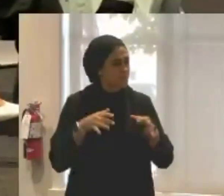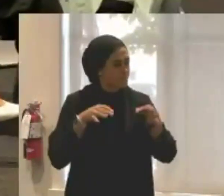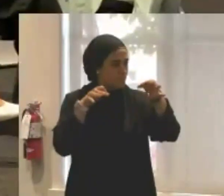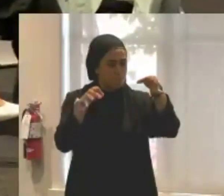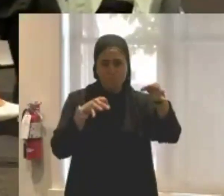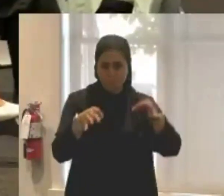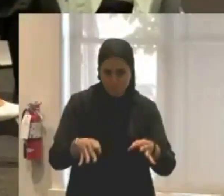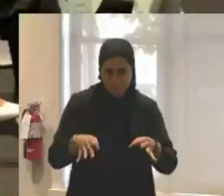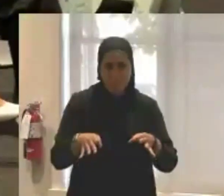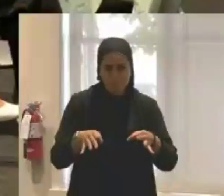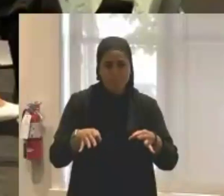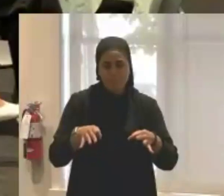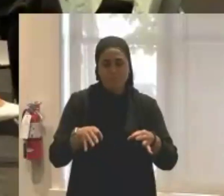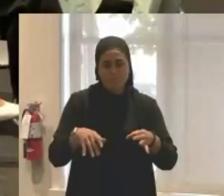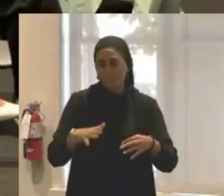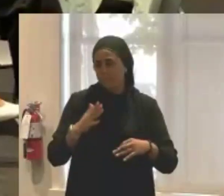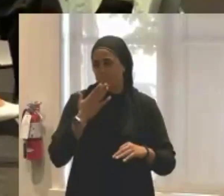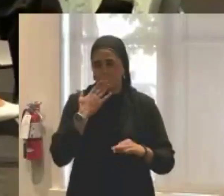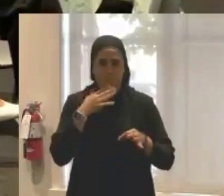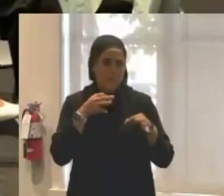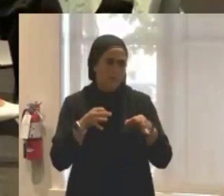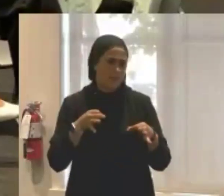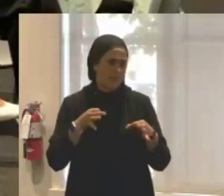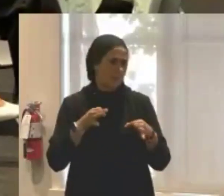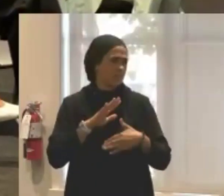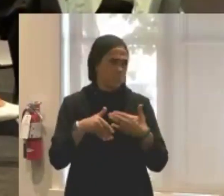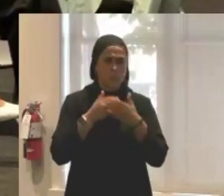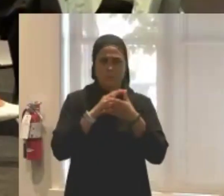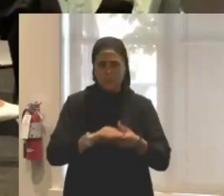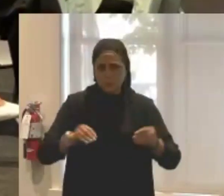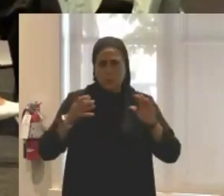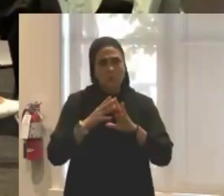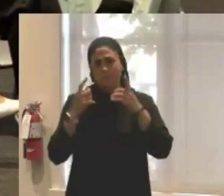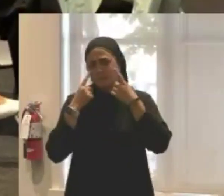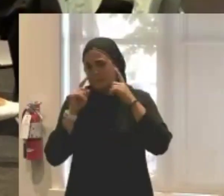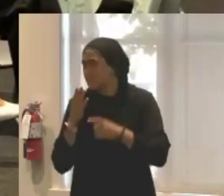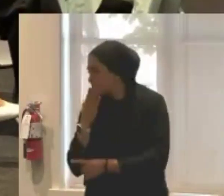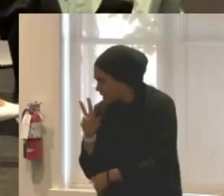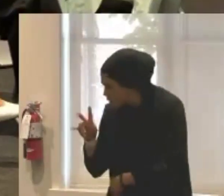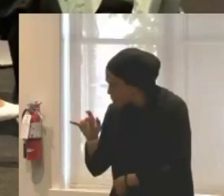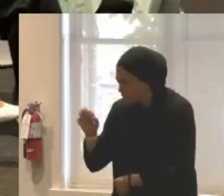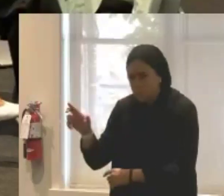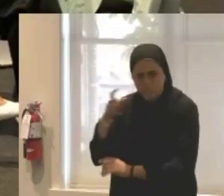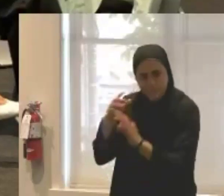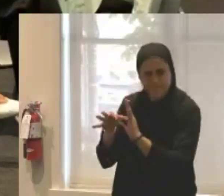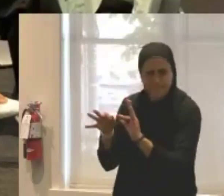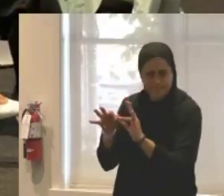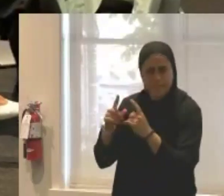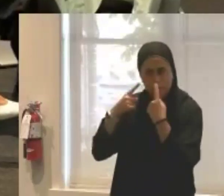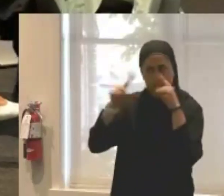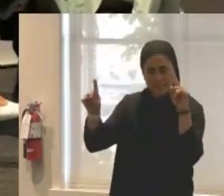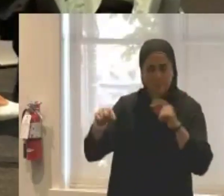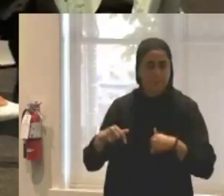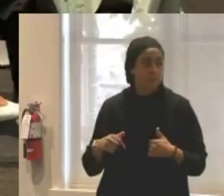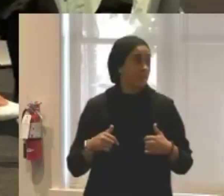description and then explanation about the story success. When I prepared for